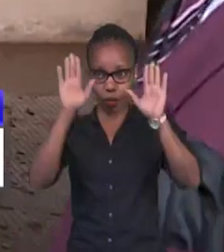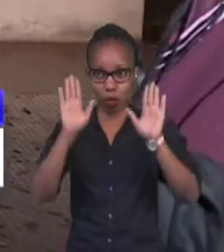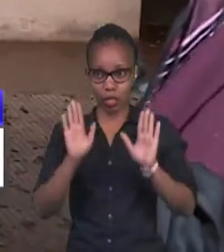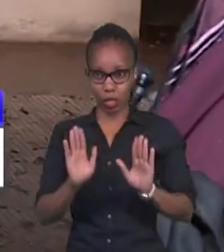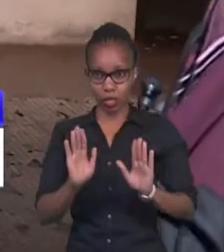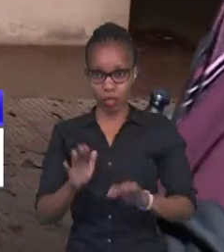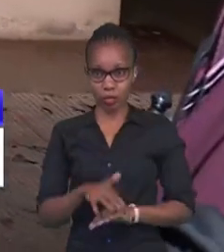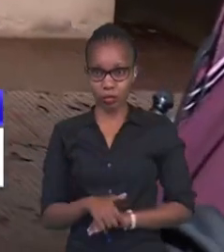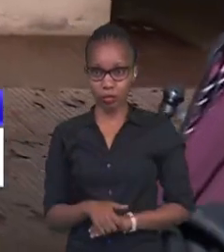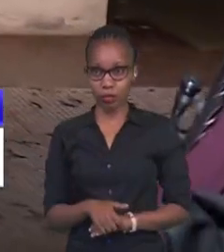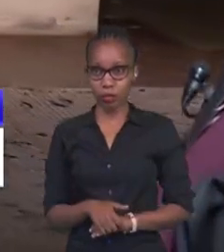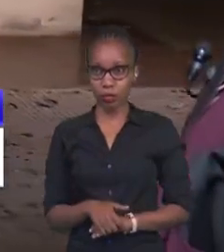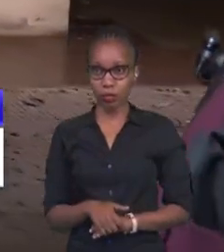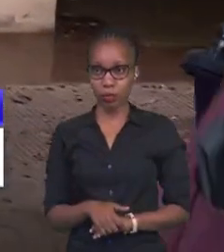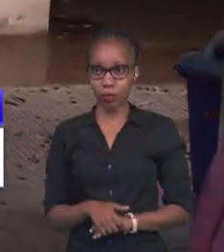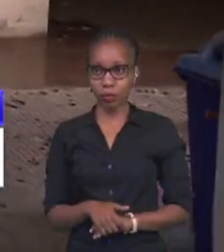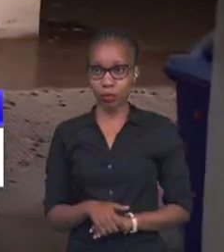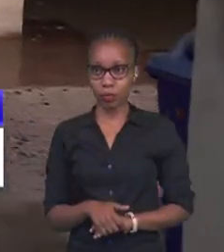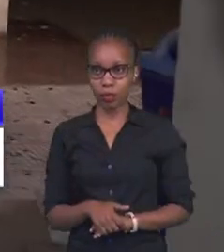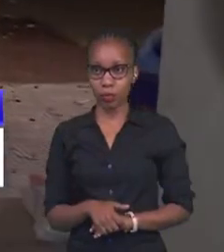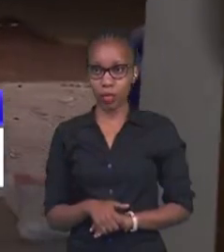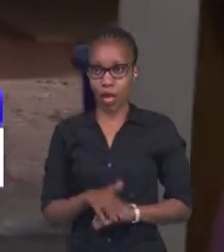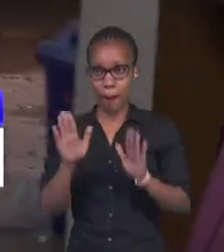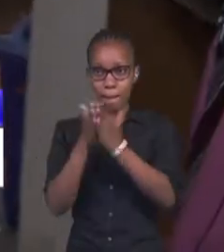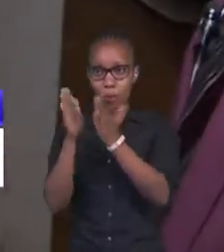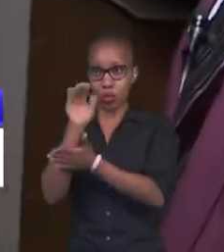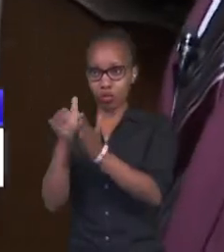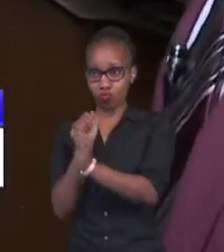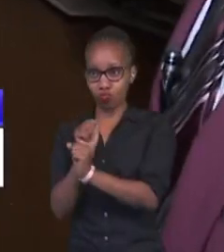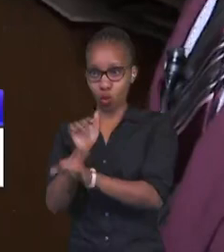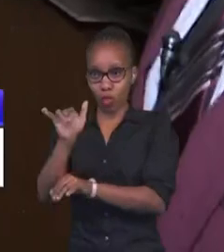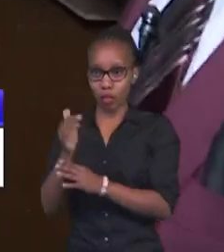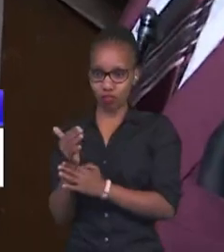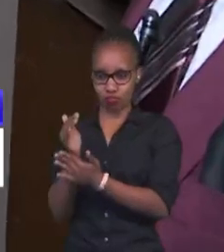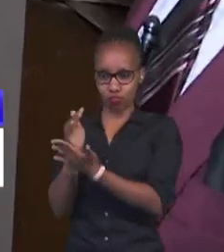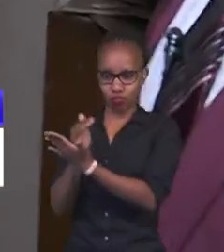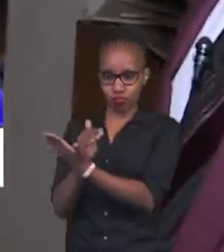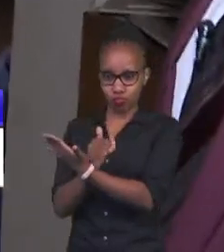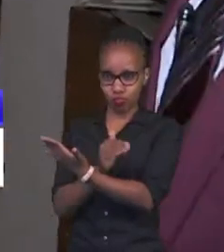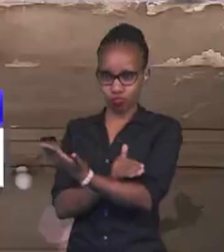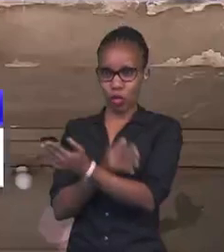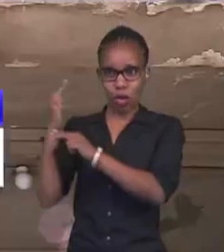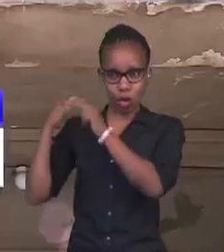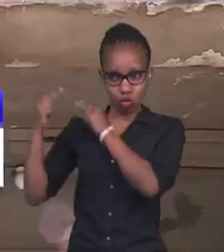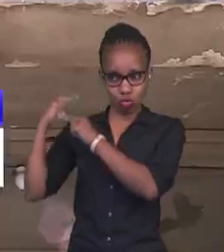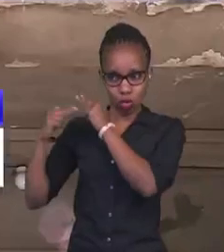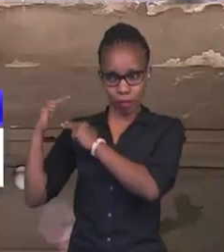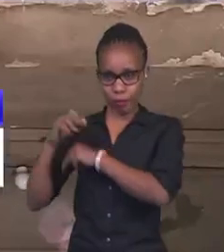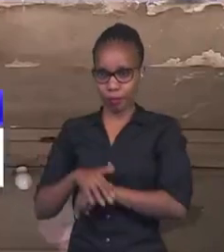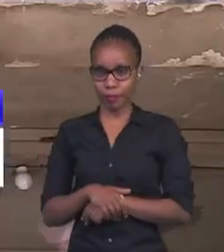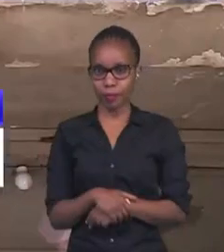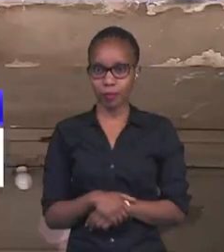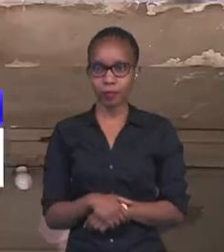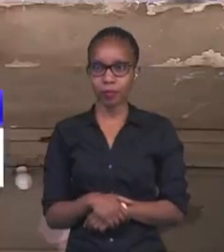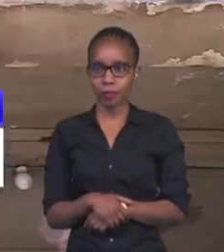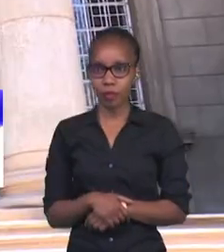just because that's what a library should do, but because it's documenting and archiving history. To get